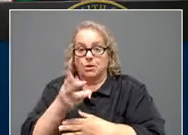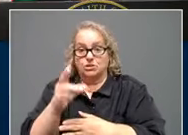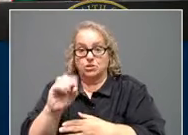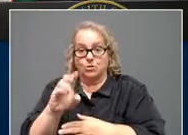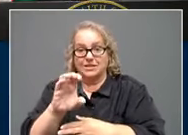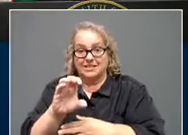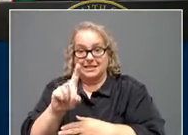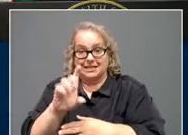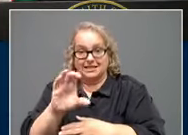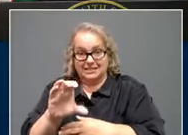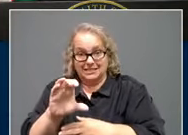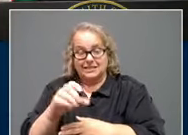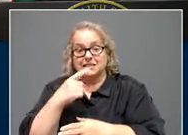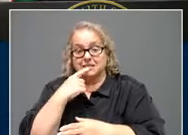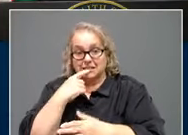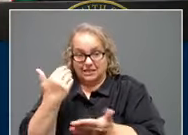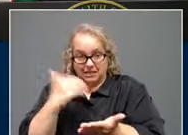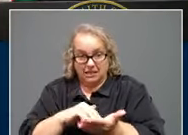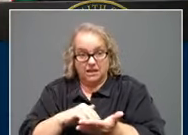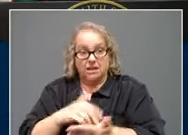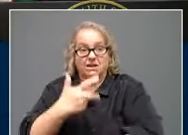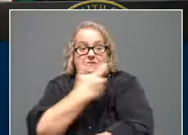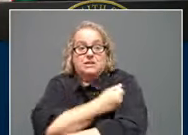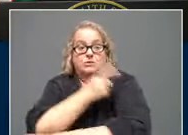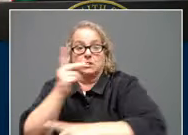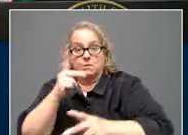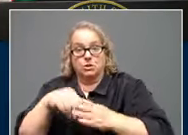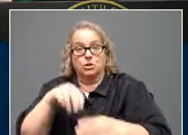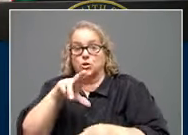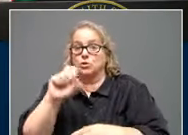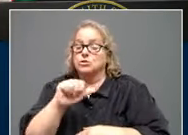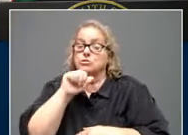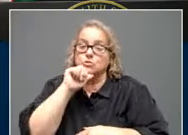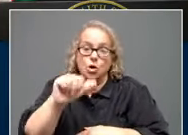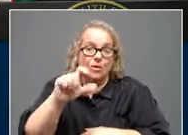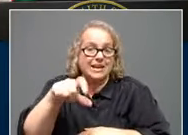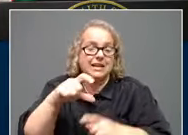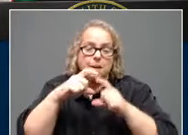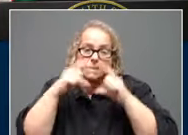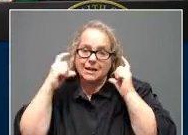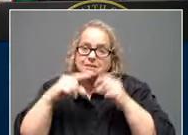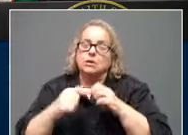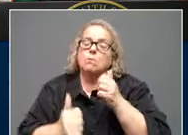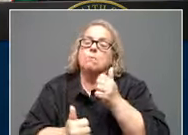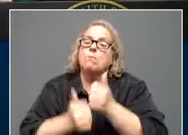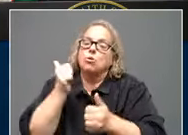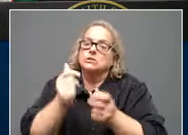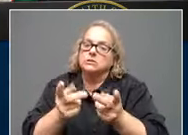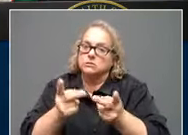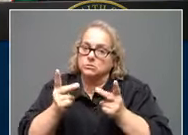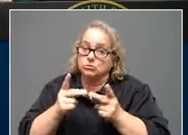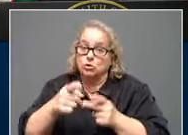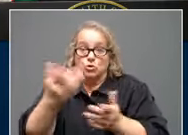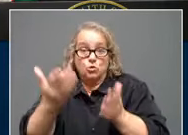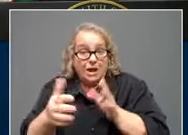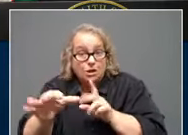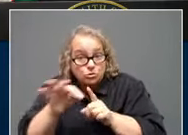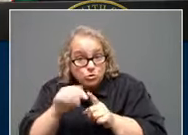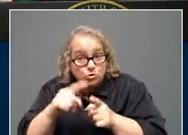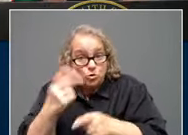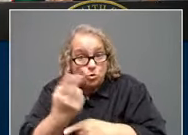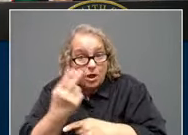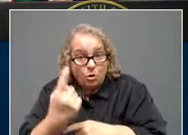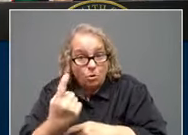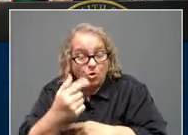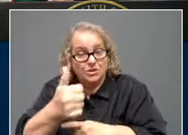reaffirms that vaccinated people in the U.S. don't need masks in most situations. You may choose to wear one. You can think through